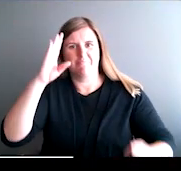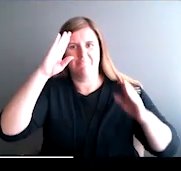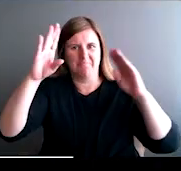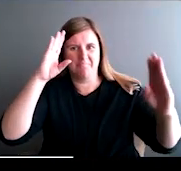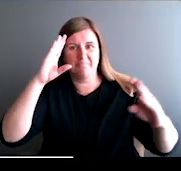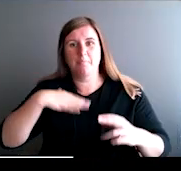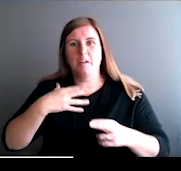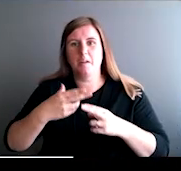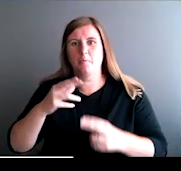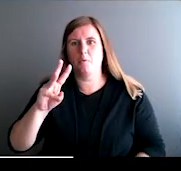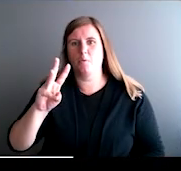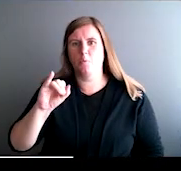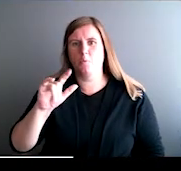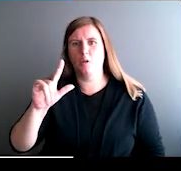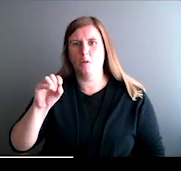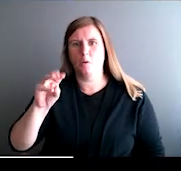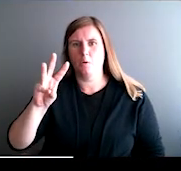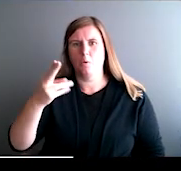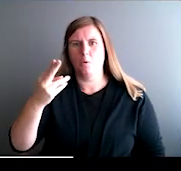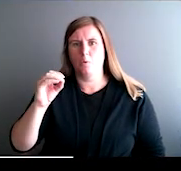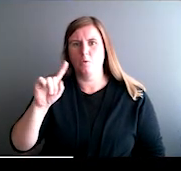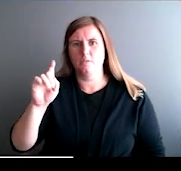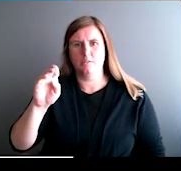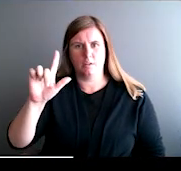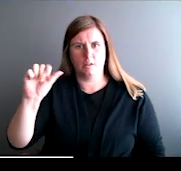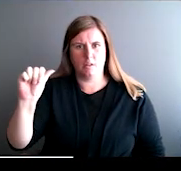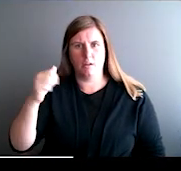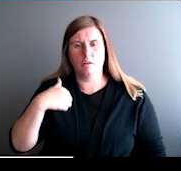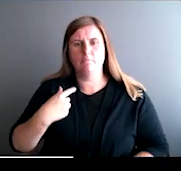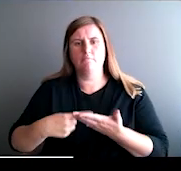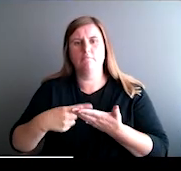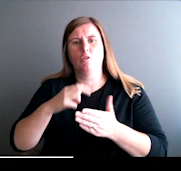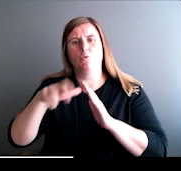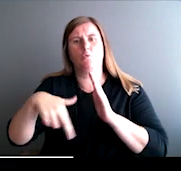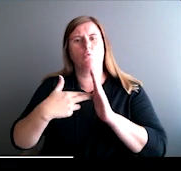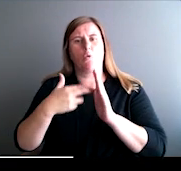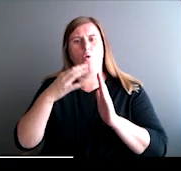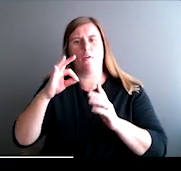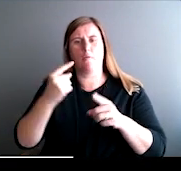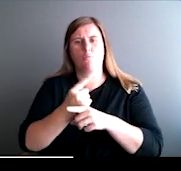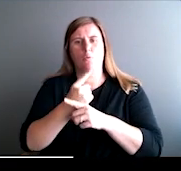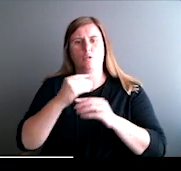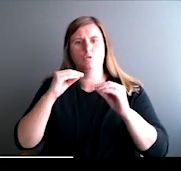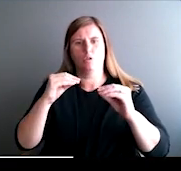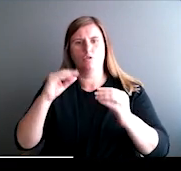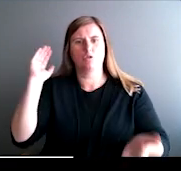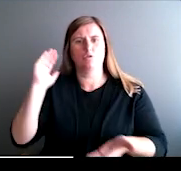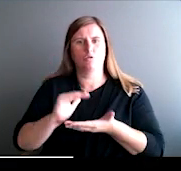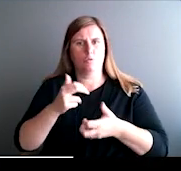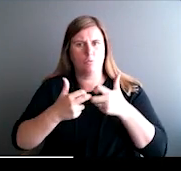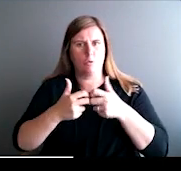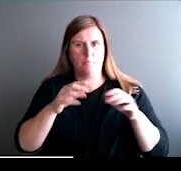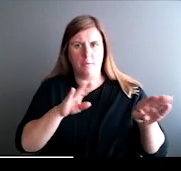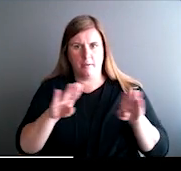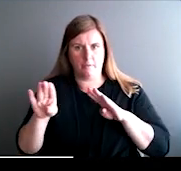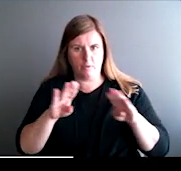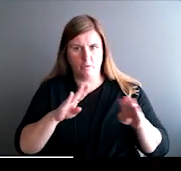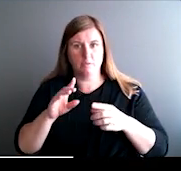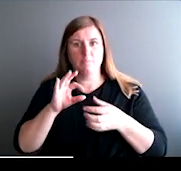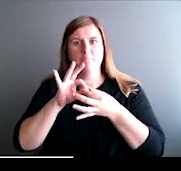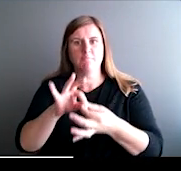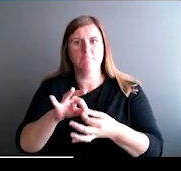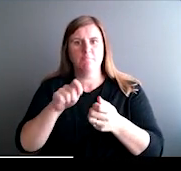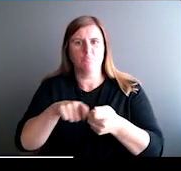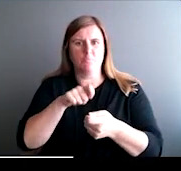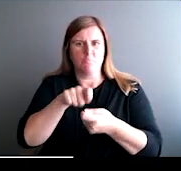Hello, my name is Willow Hozella, and I'm going to be discussing the role of appropriate instruction in reducing problem behavior, specifically